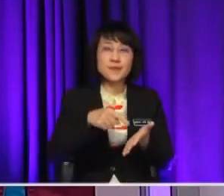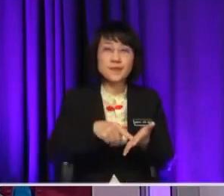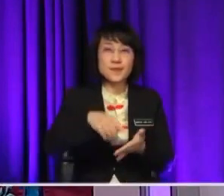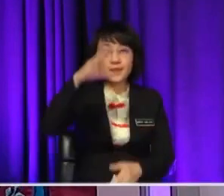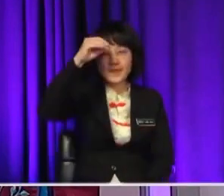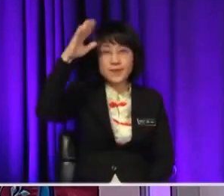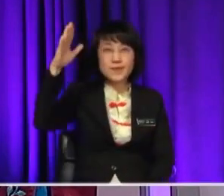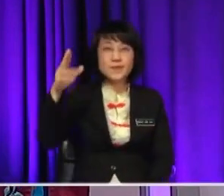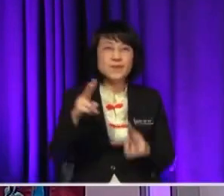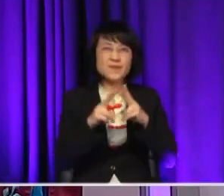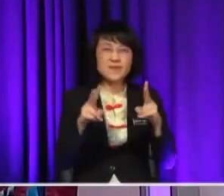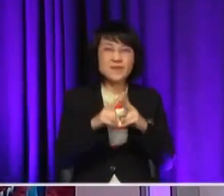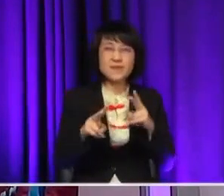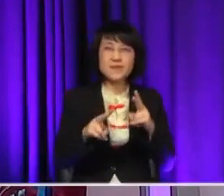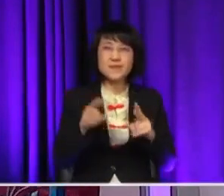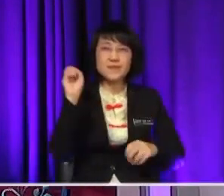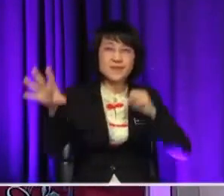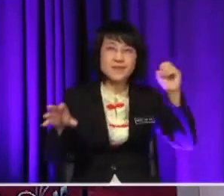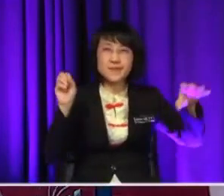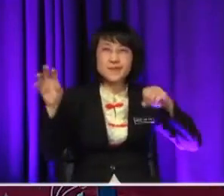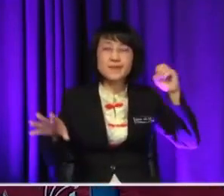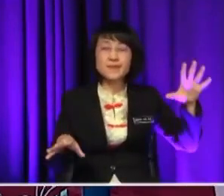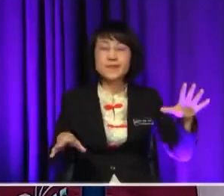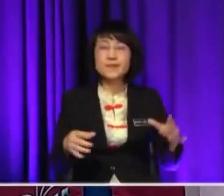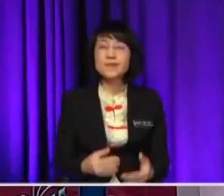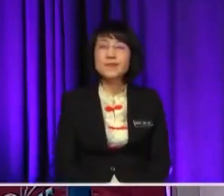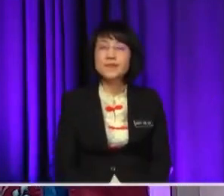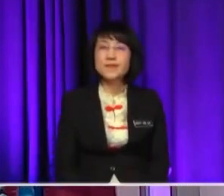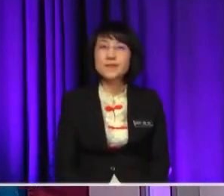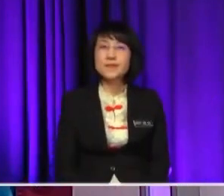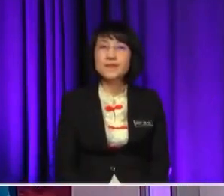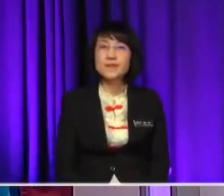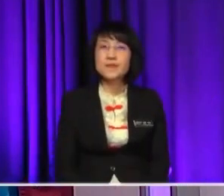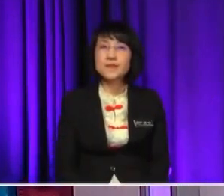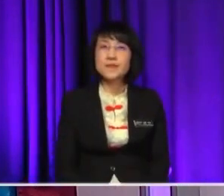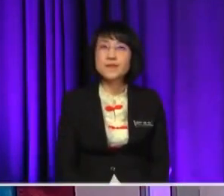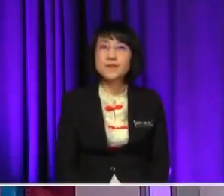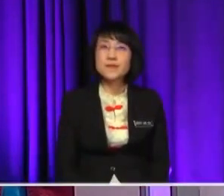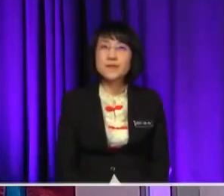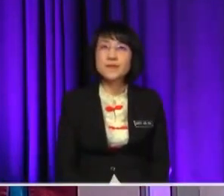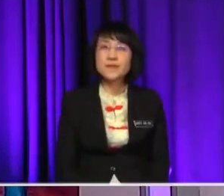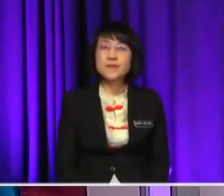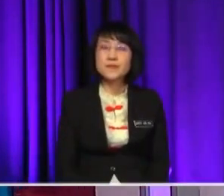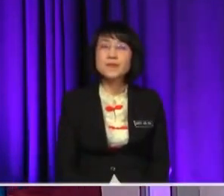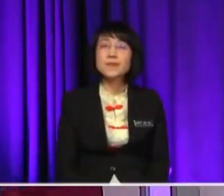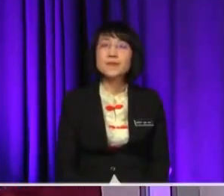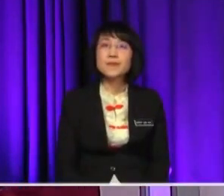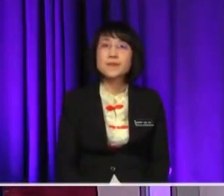or maybe it's a girl, Yep. right? Super messy, just in case, right? But he did say he